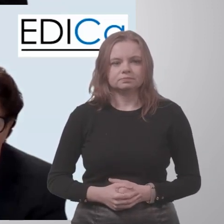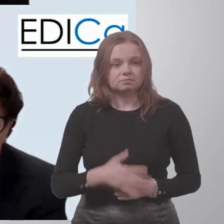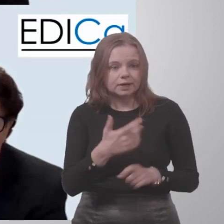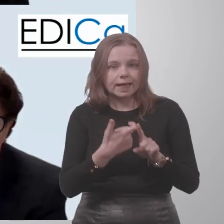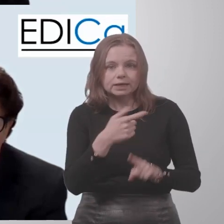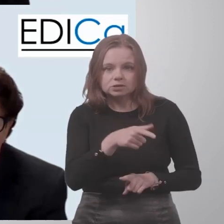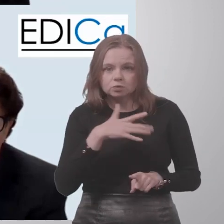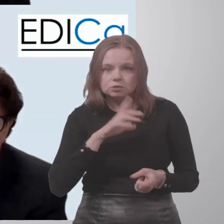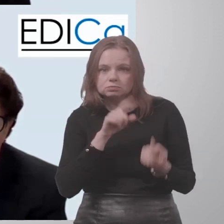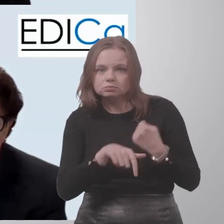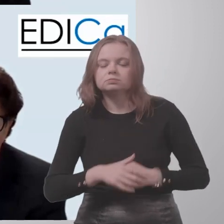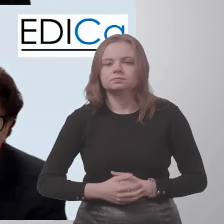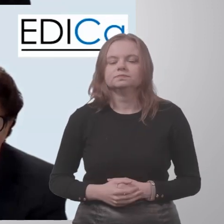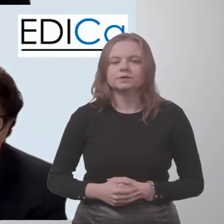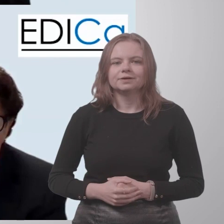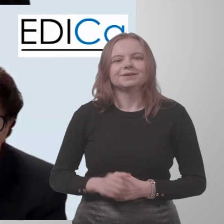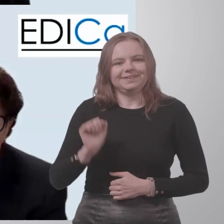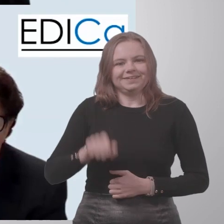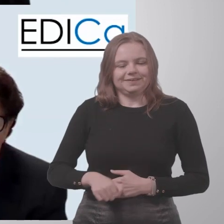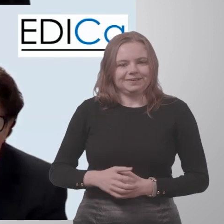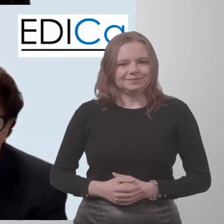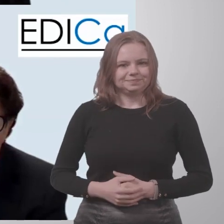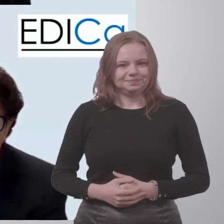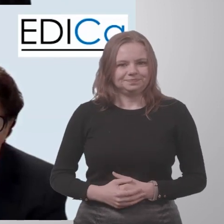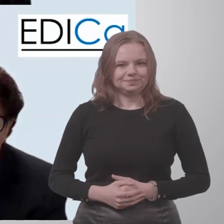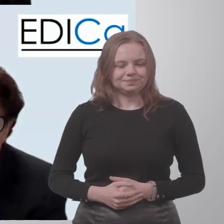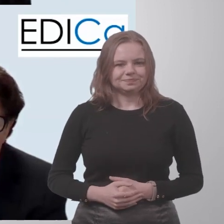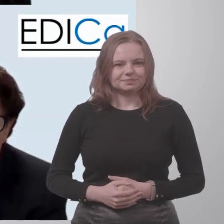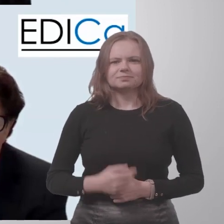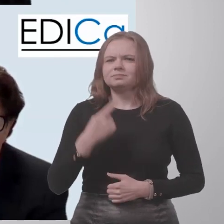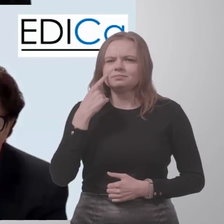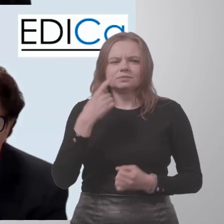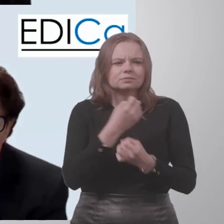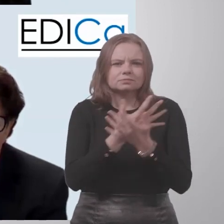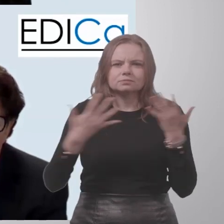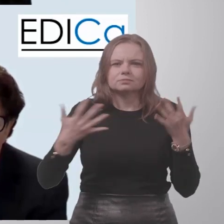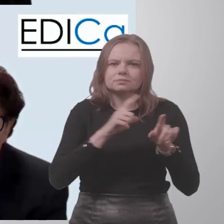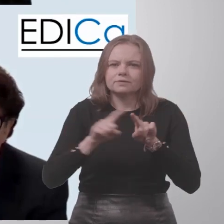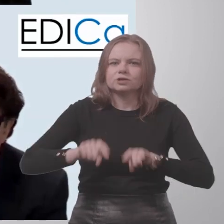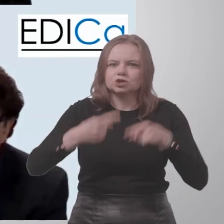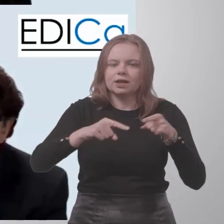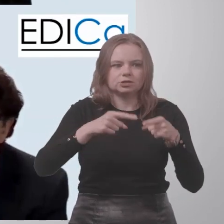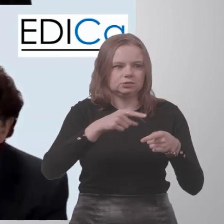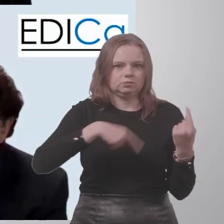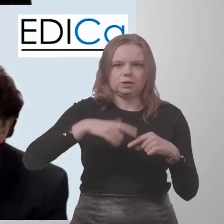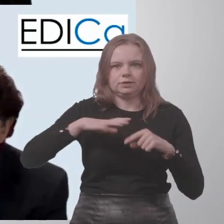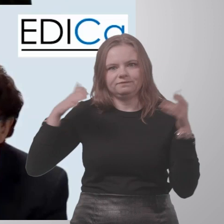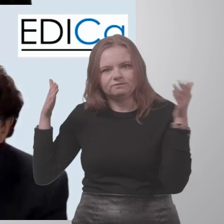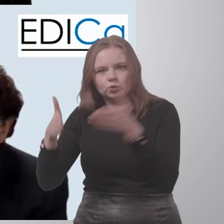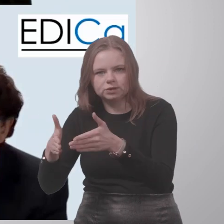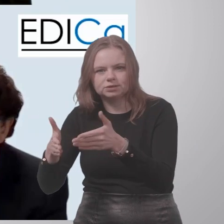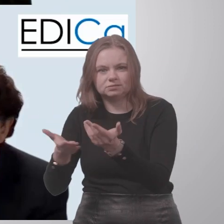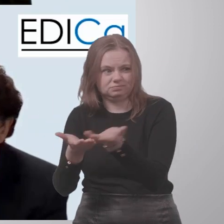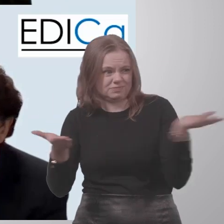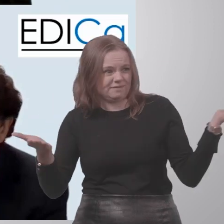So I think there's a range of challenges. One is we need to focus. We can't solve everything in 2.5 years. So the caucus funding finishes at the end of, well, technically the